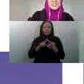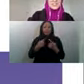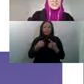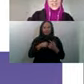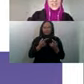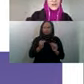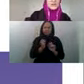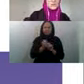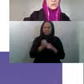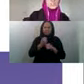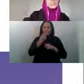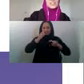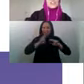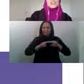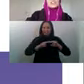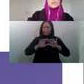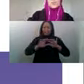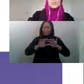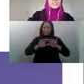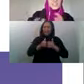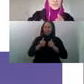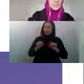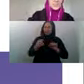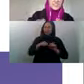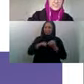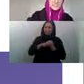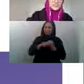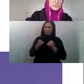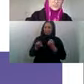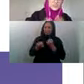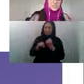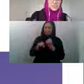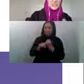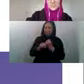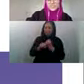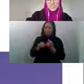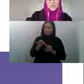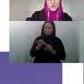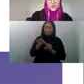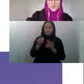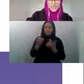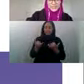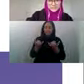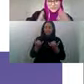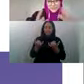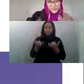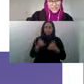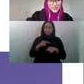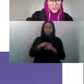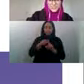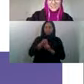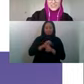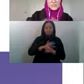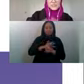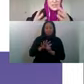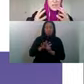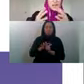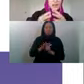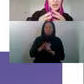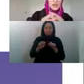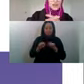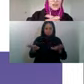is how could we support these campaigns and these institutions, especially during this time of COVID, right? It's quite sensitive.